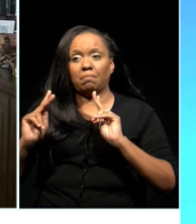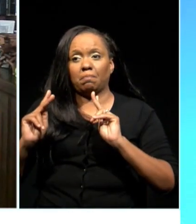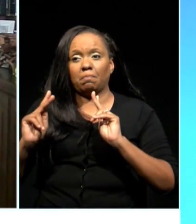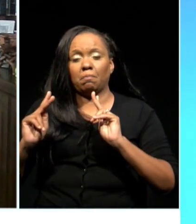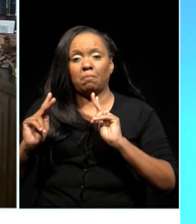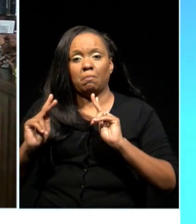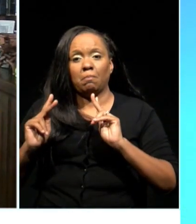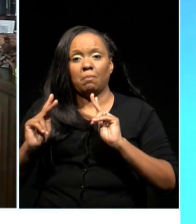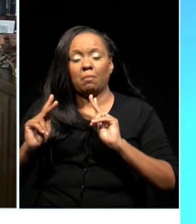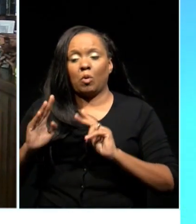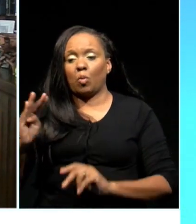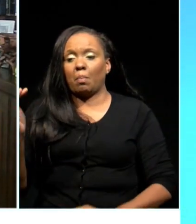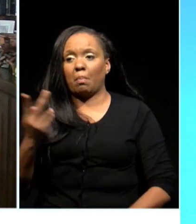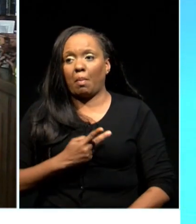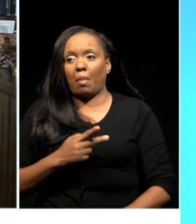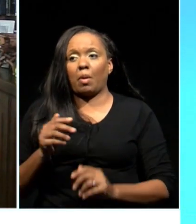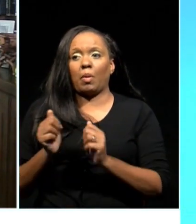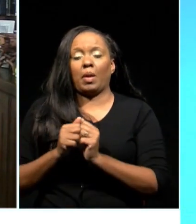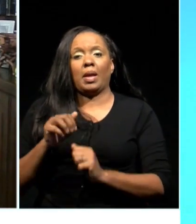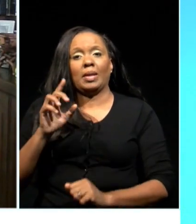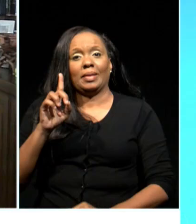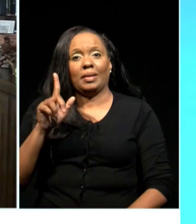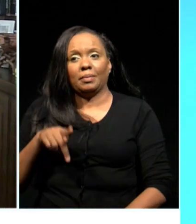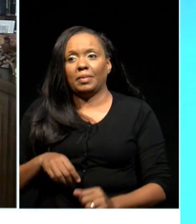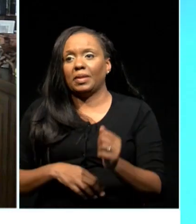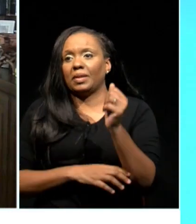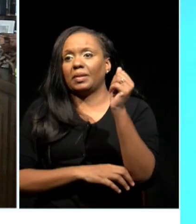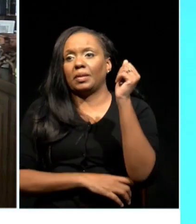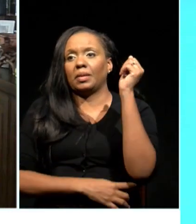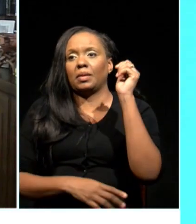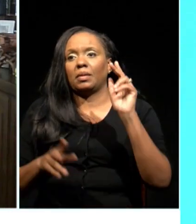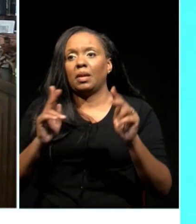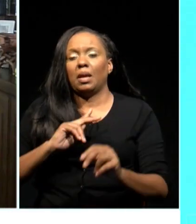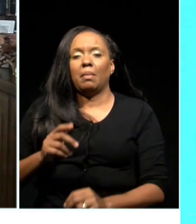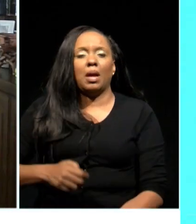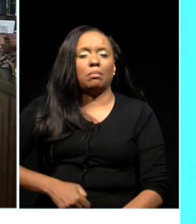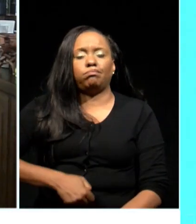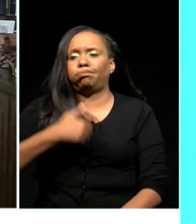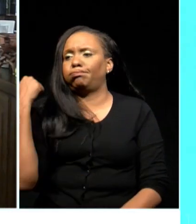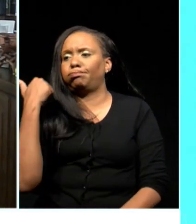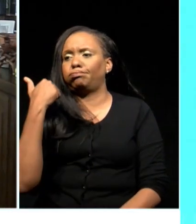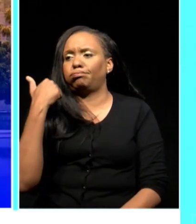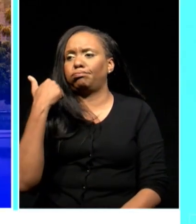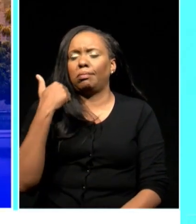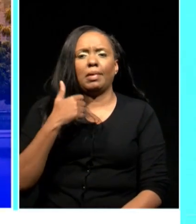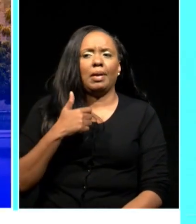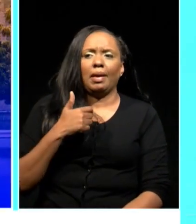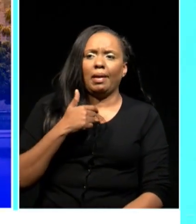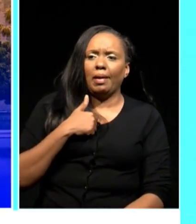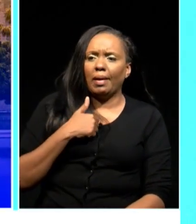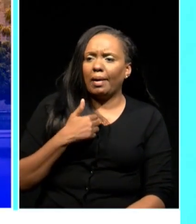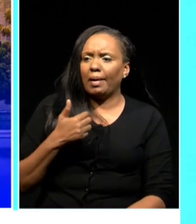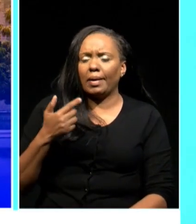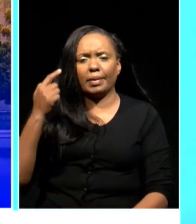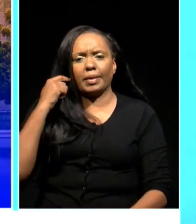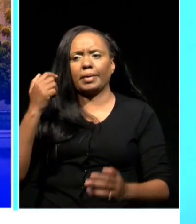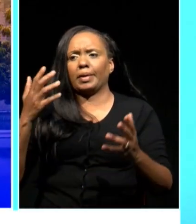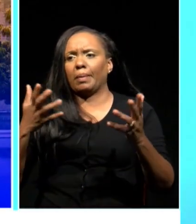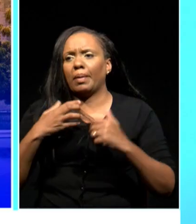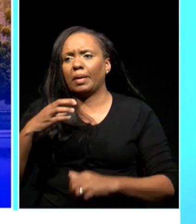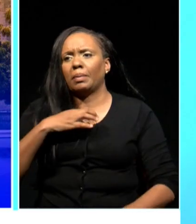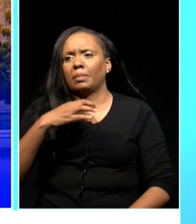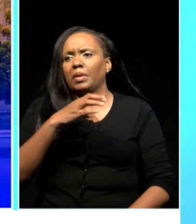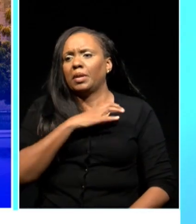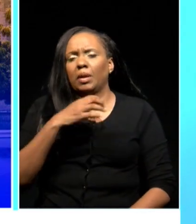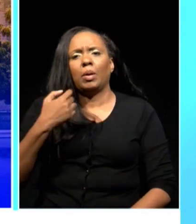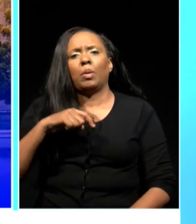ousting by the public of Barbados, by the electorate, I almost feel like we need a Truth and Reconciliation Commission so that we can just vent, get it